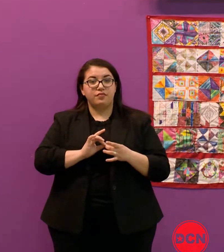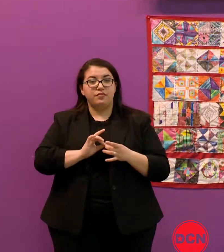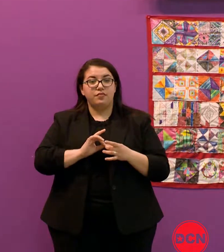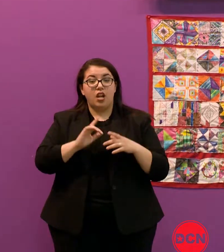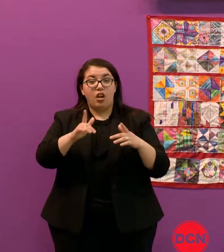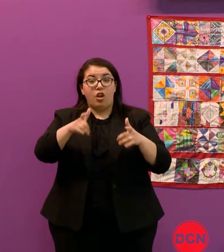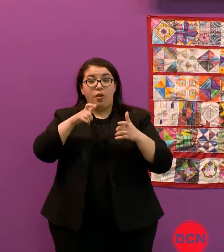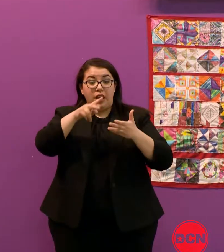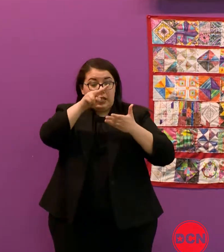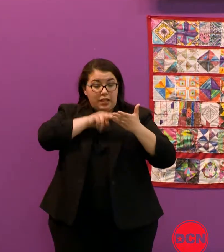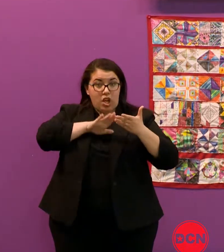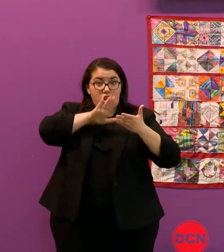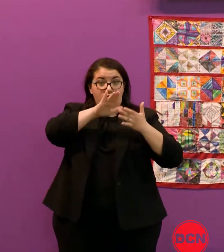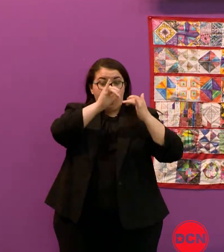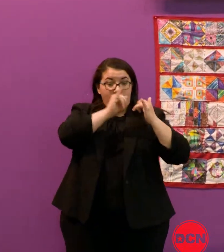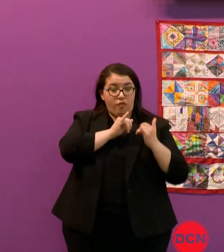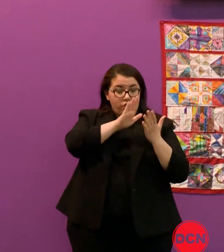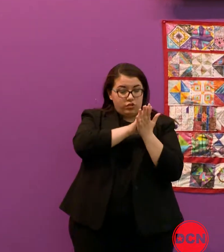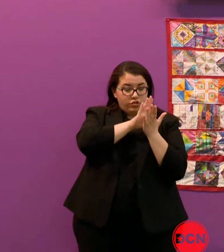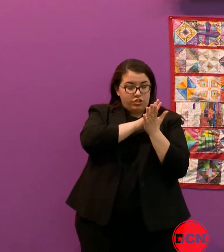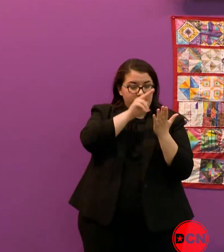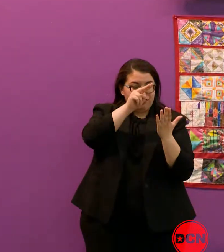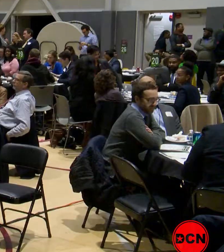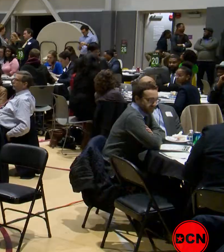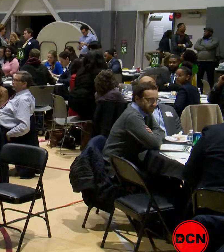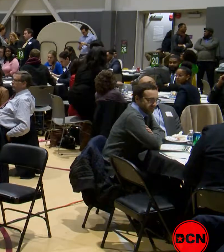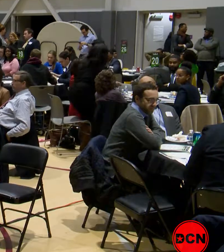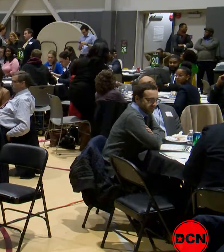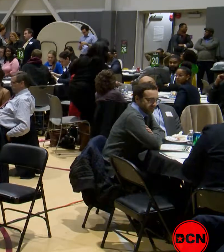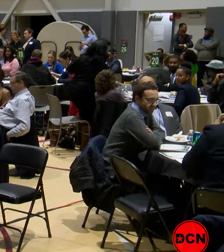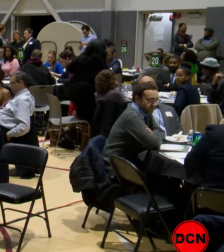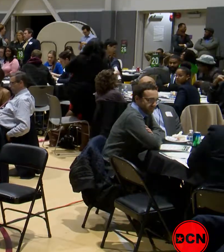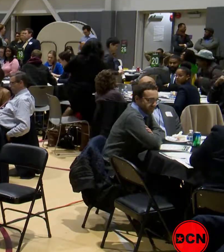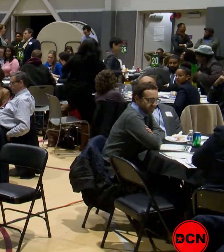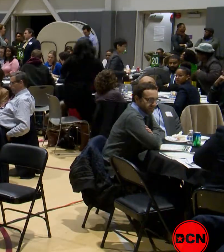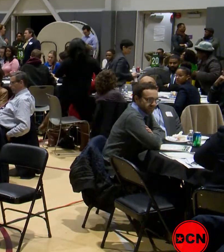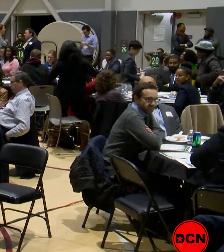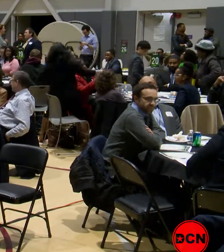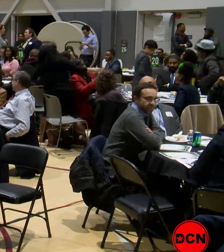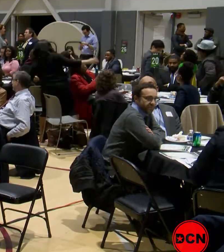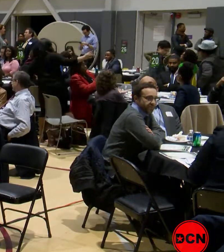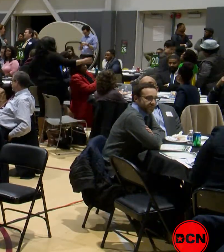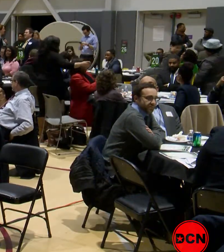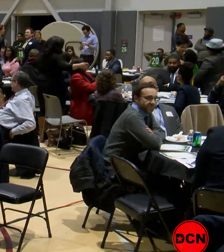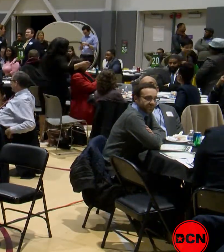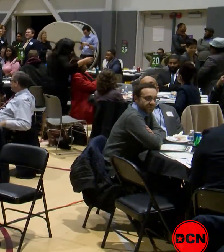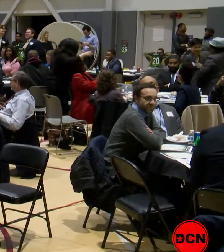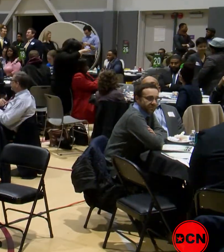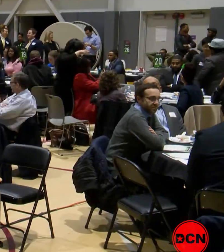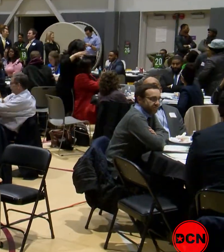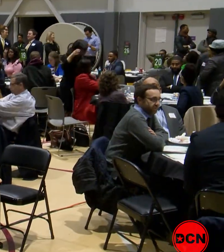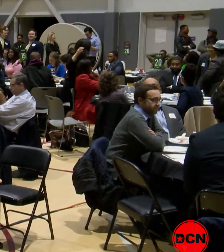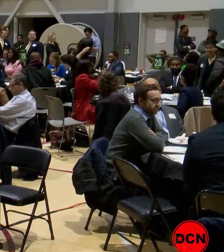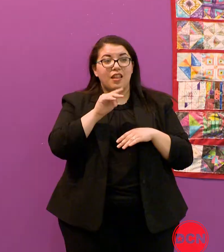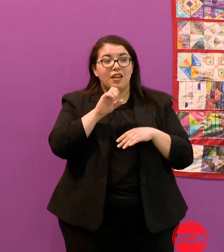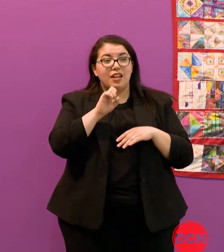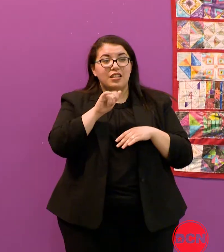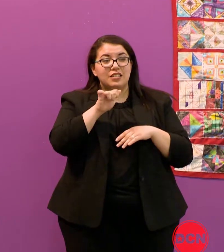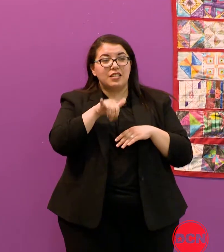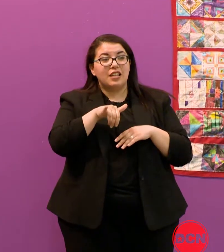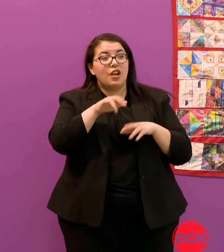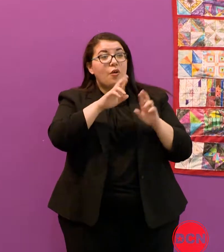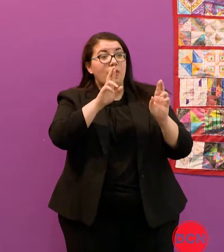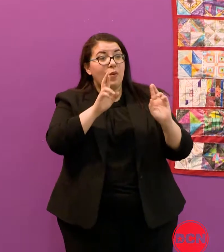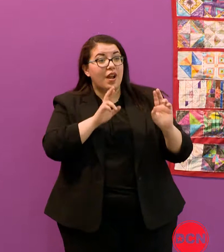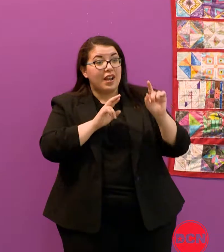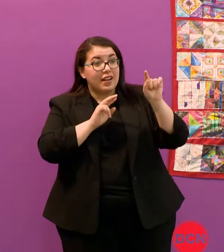individual sheet just for one moment. Can everybody look at your individual sheet that you filled out yourself? Lindsay, are you ready? I'm ready. I'm gonna call out